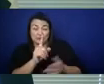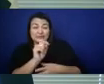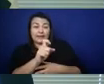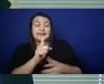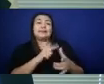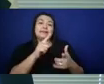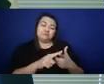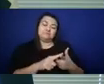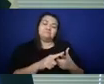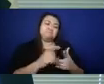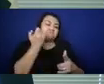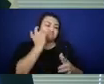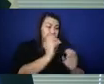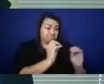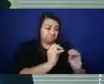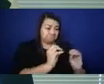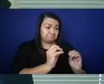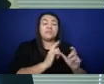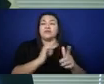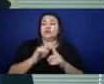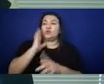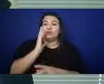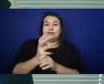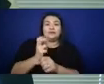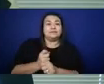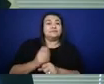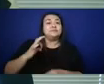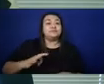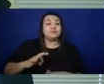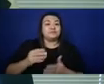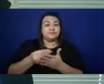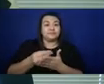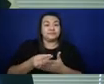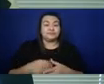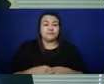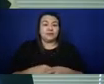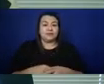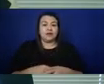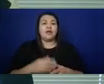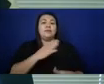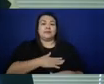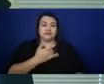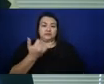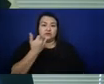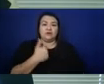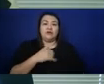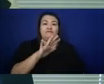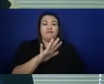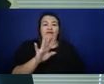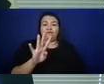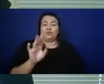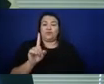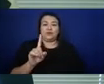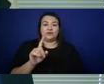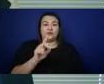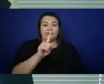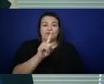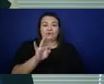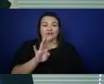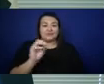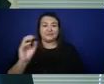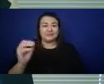here in March, that's a $2,000 credit that you need to request through your taxes. And unless you owe